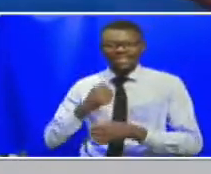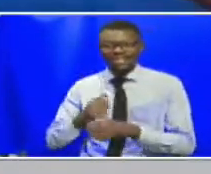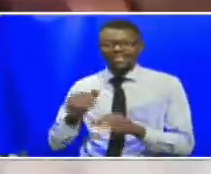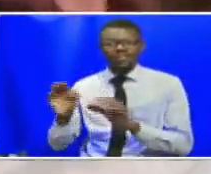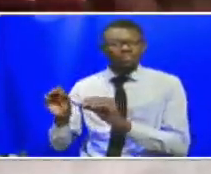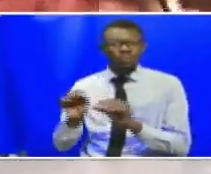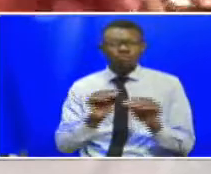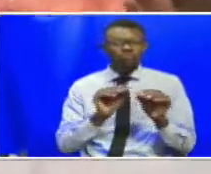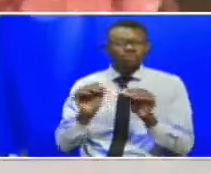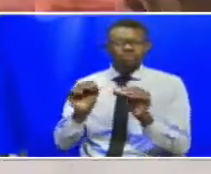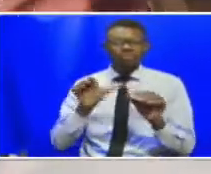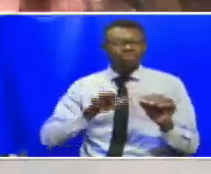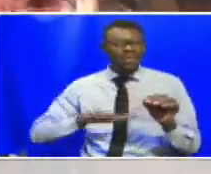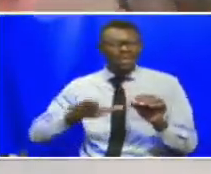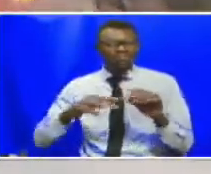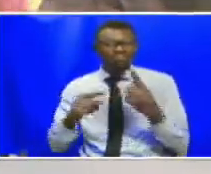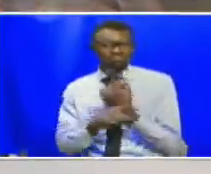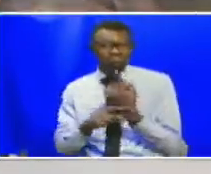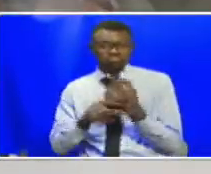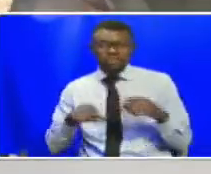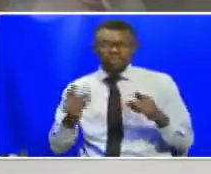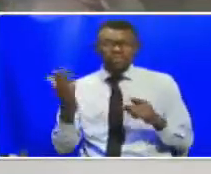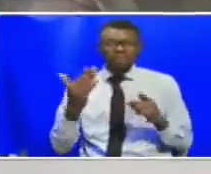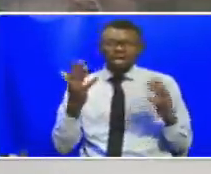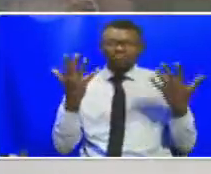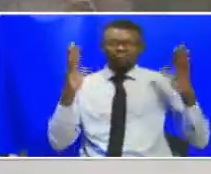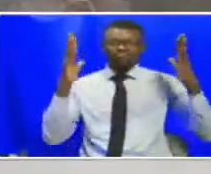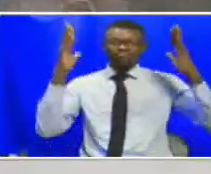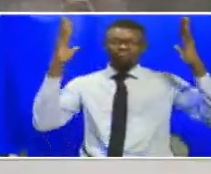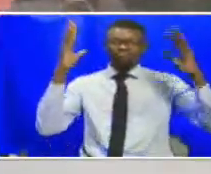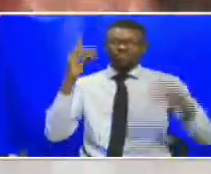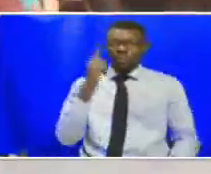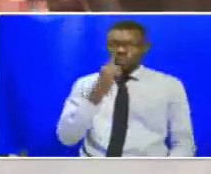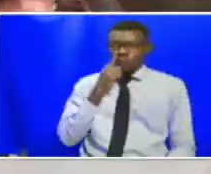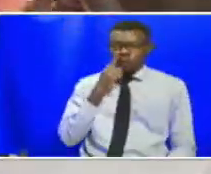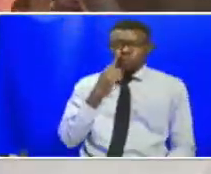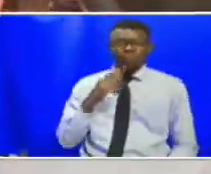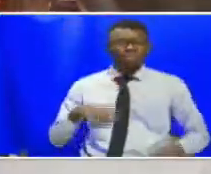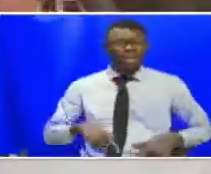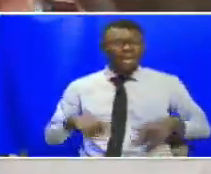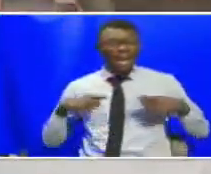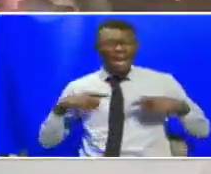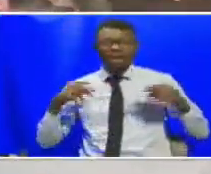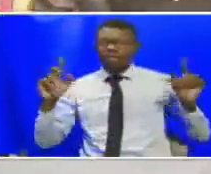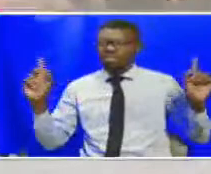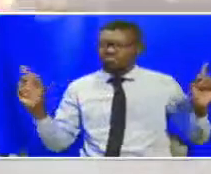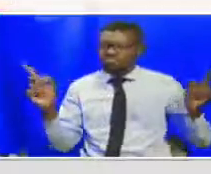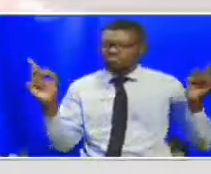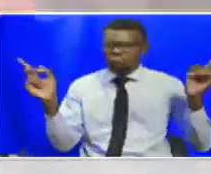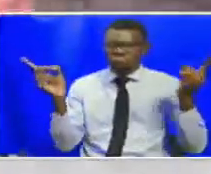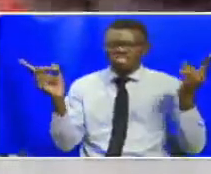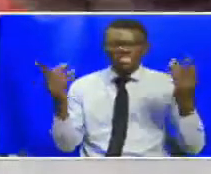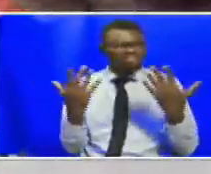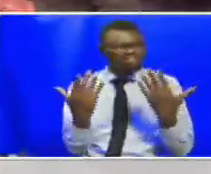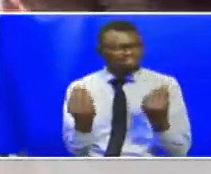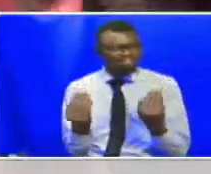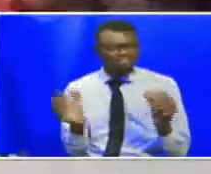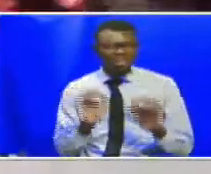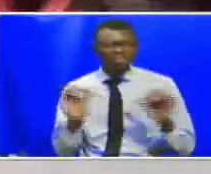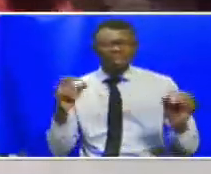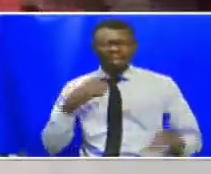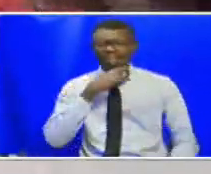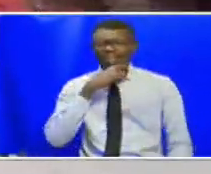next. He only came home for ceremonies. Life in the grazing field has become unbearable. With the drought